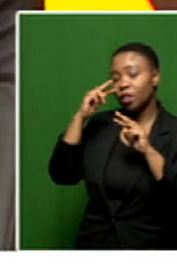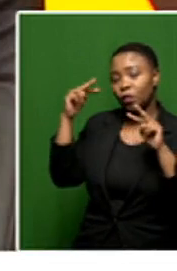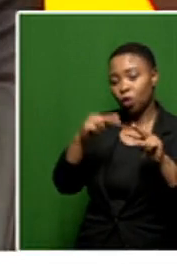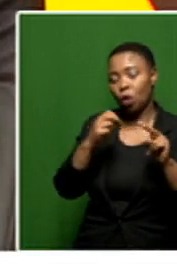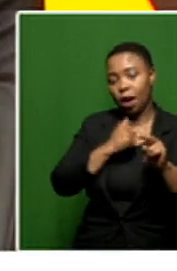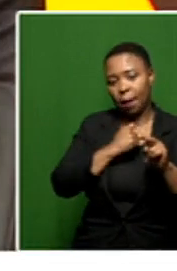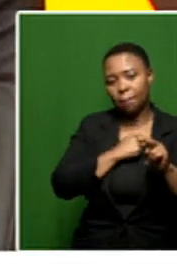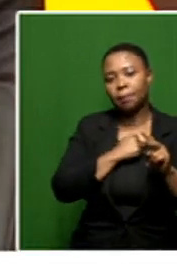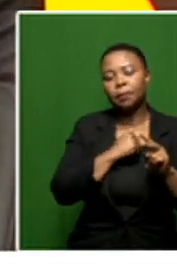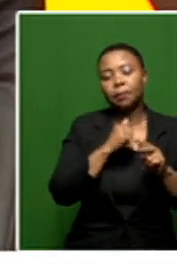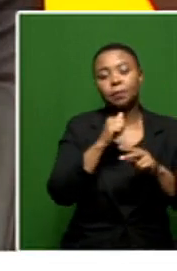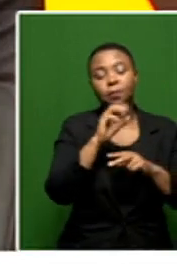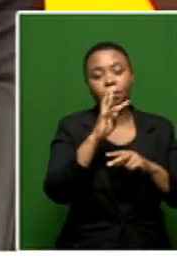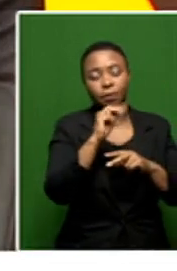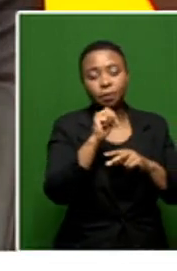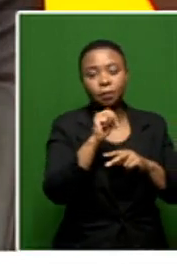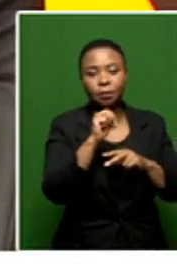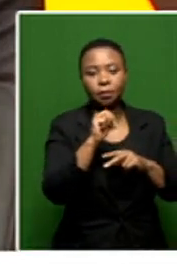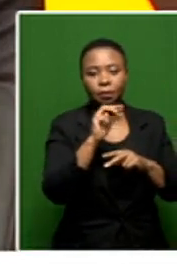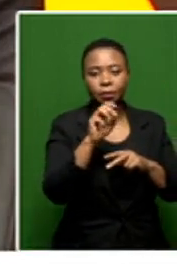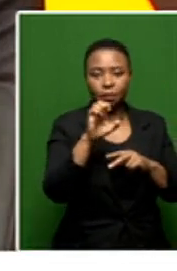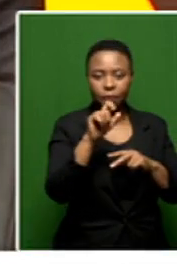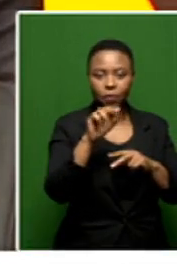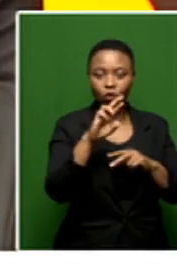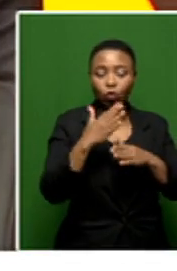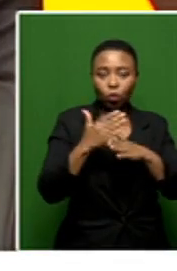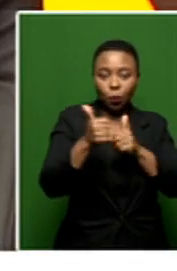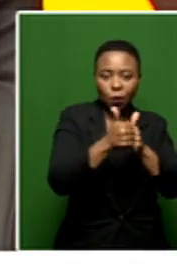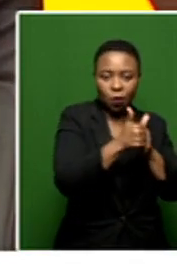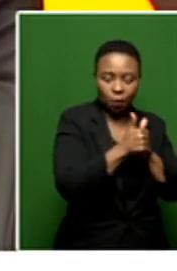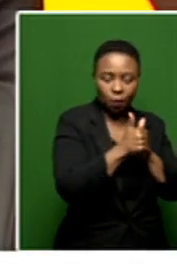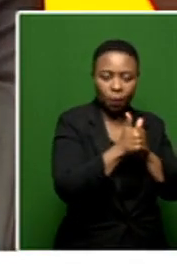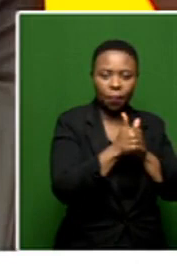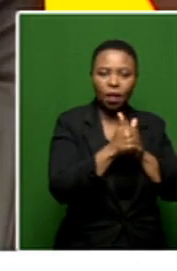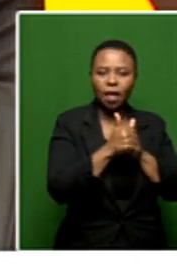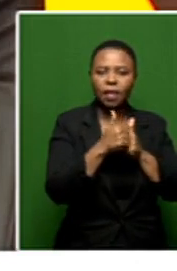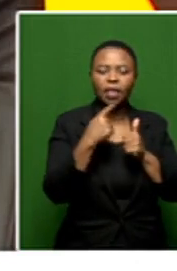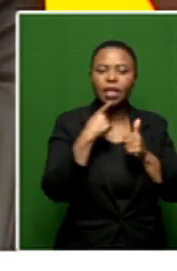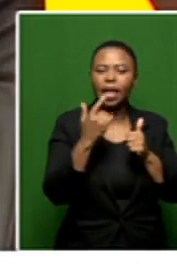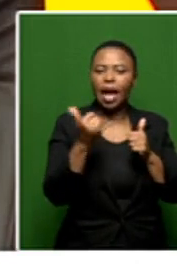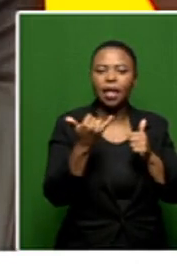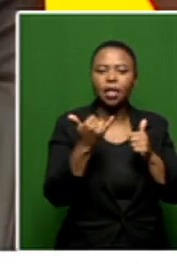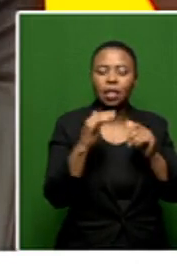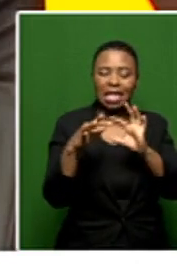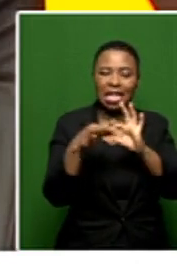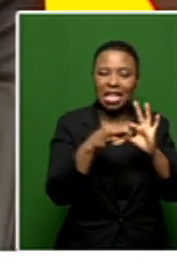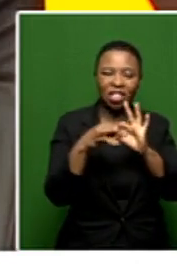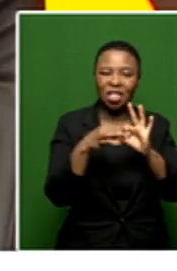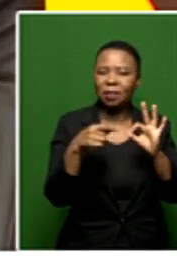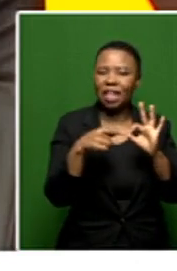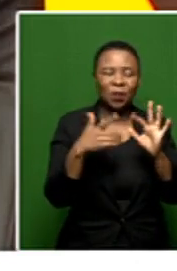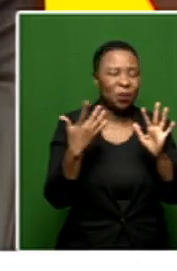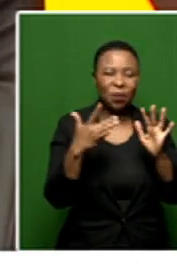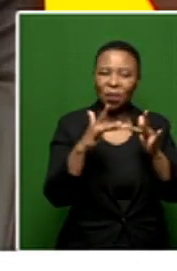political parties that are in a coalition arrangement, it's almost what I described as fat and said. In other words, the relationship that is very, very